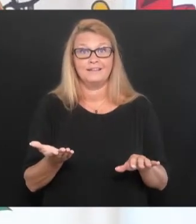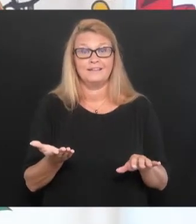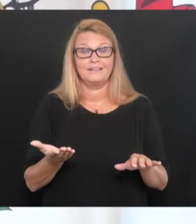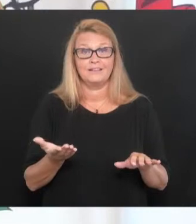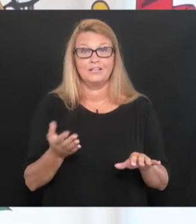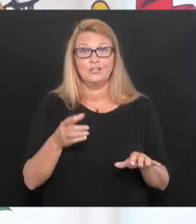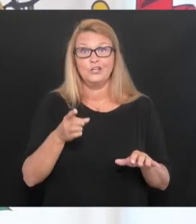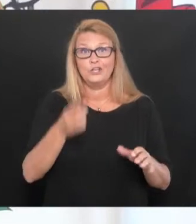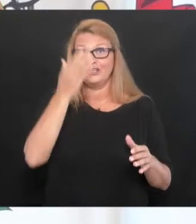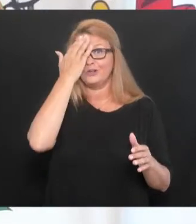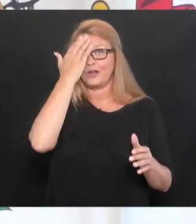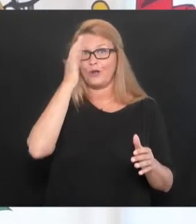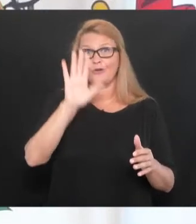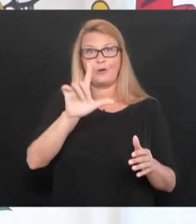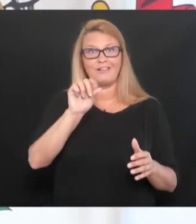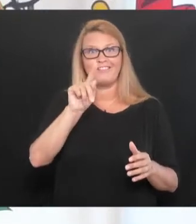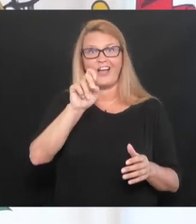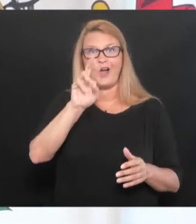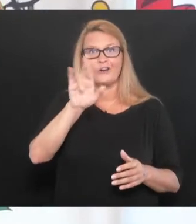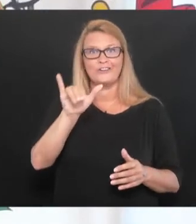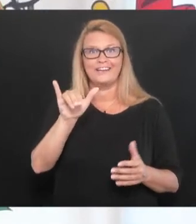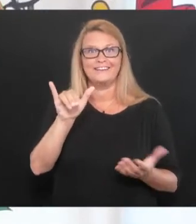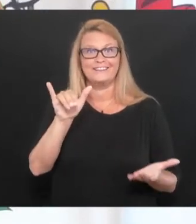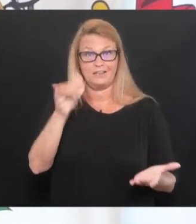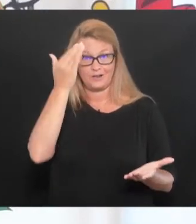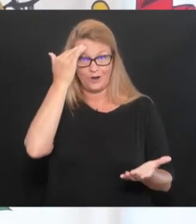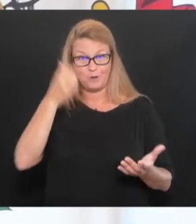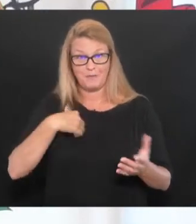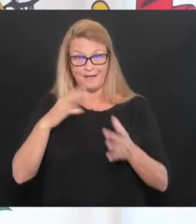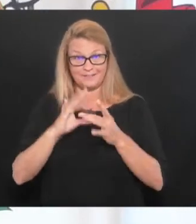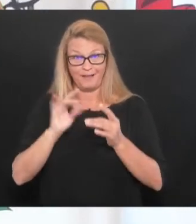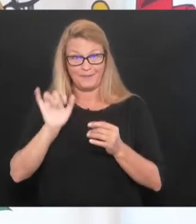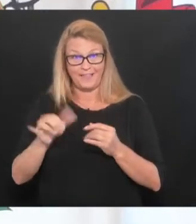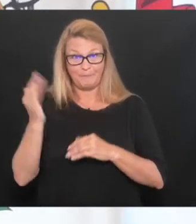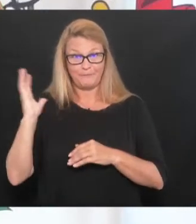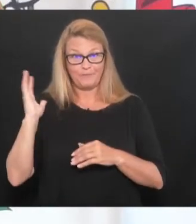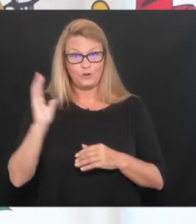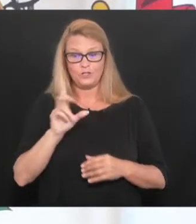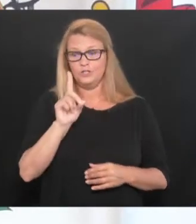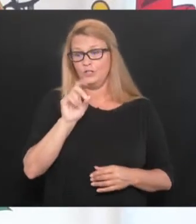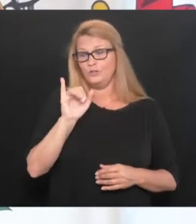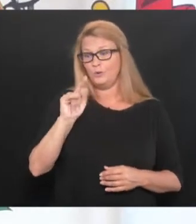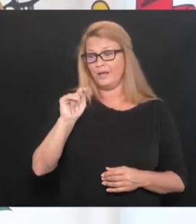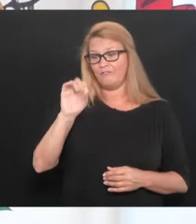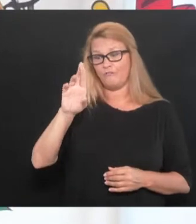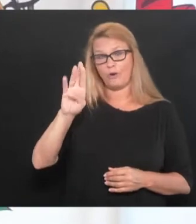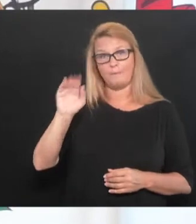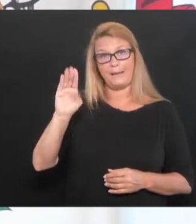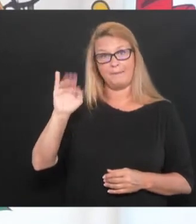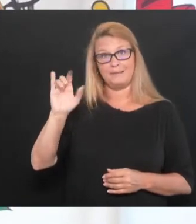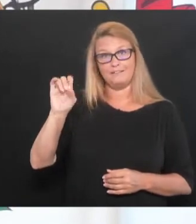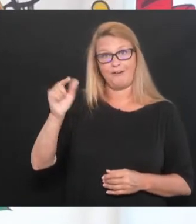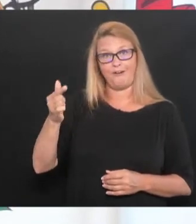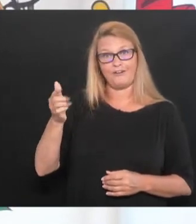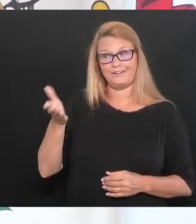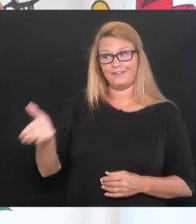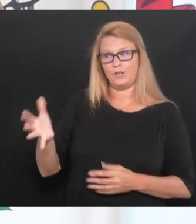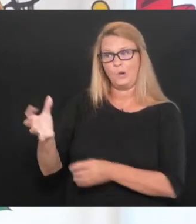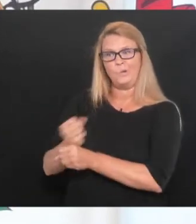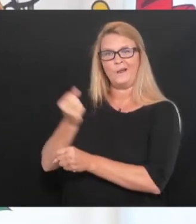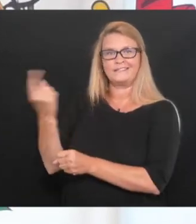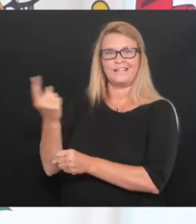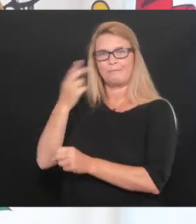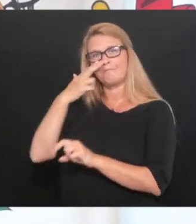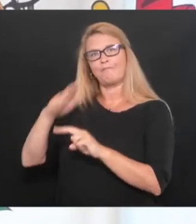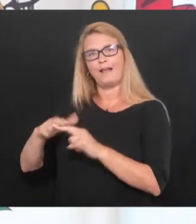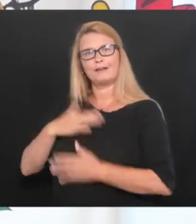You're in a lottery, just like I've said before. You're either in the do it for baby dog lottery and winning stuff and having a good time in everything